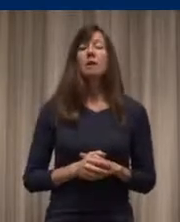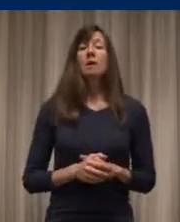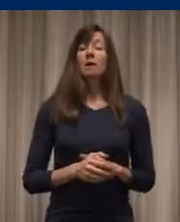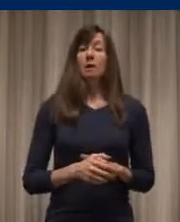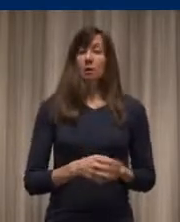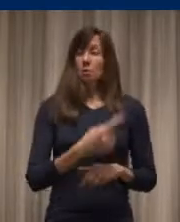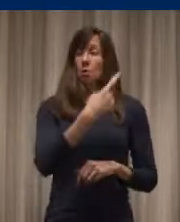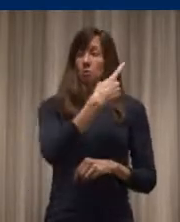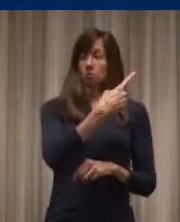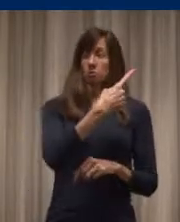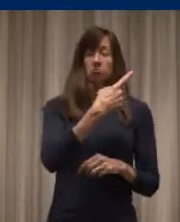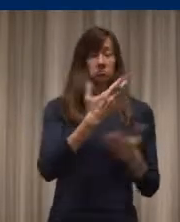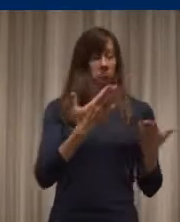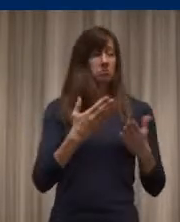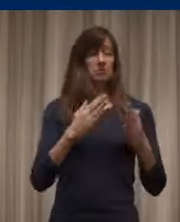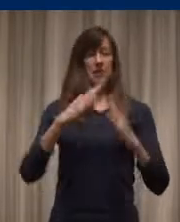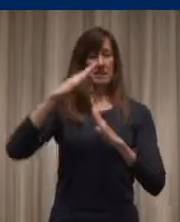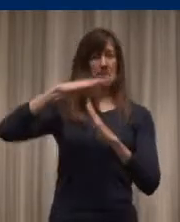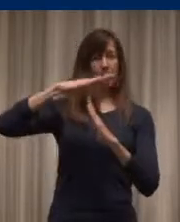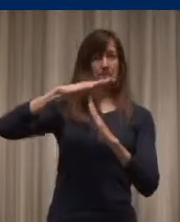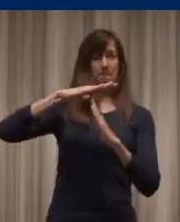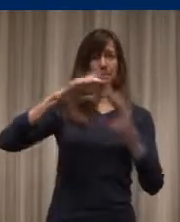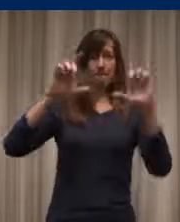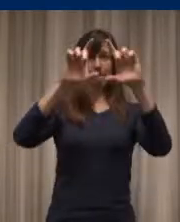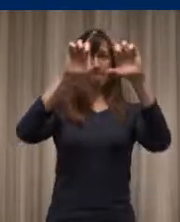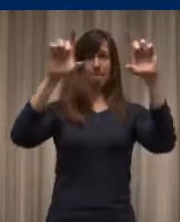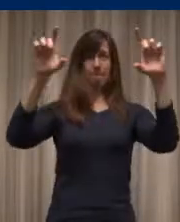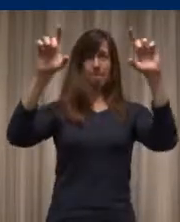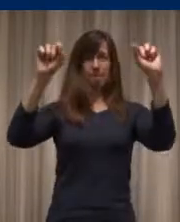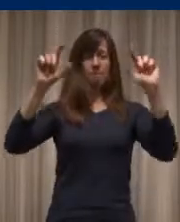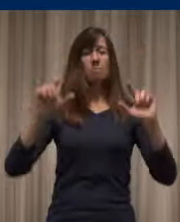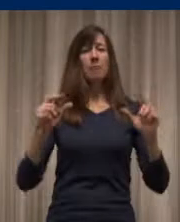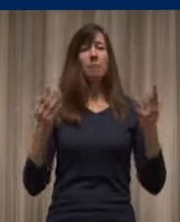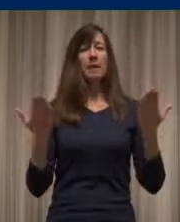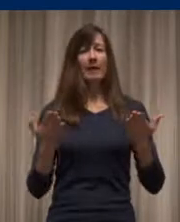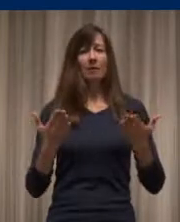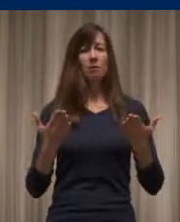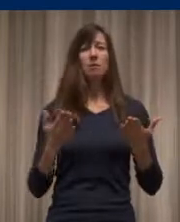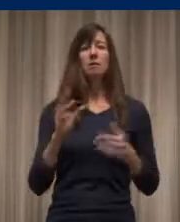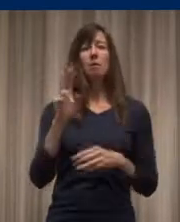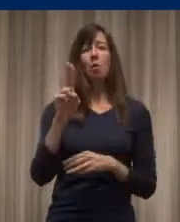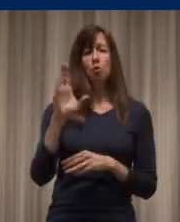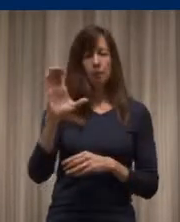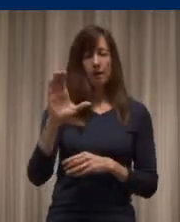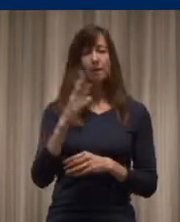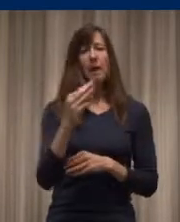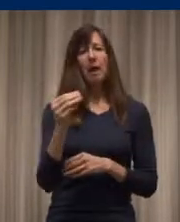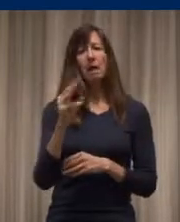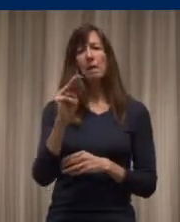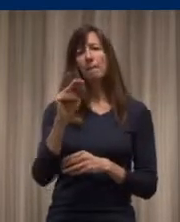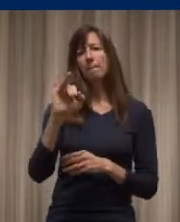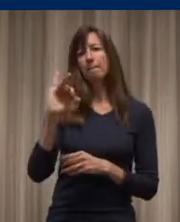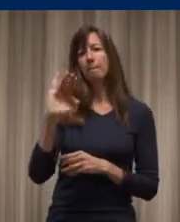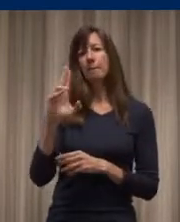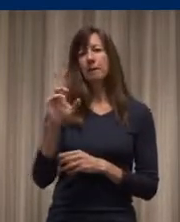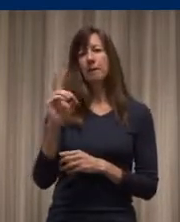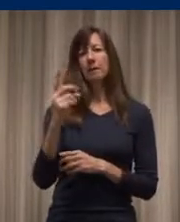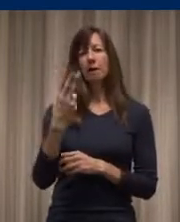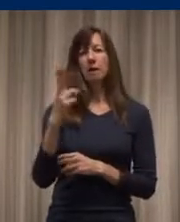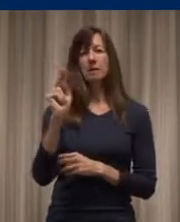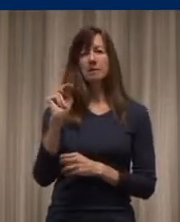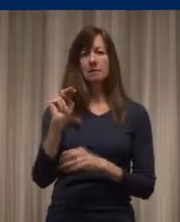and guiding all of our efforts, not just in Ulster County, but in the Mid-Hudson region, is a regional vaccine hub, which is run